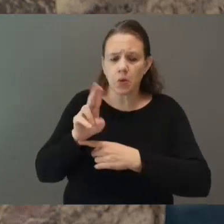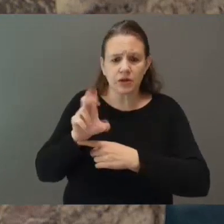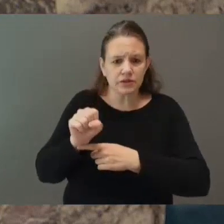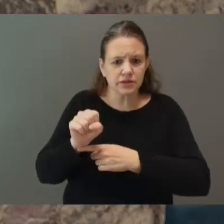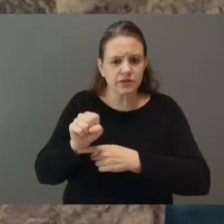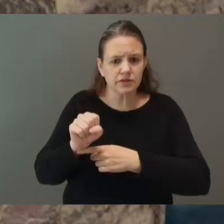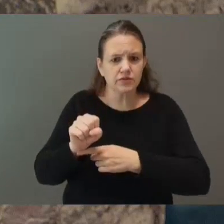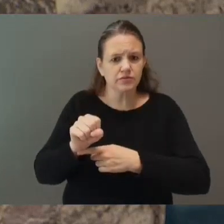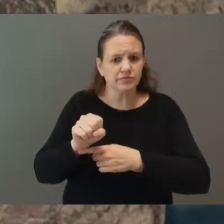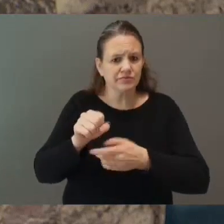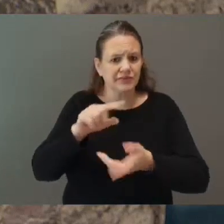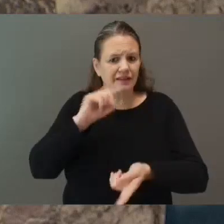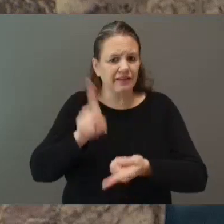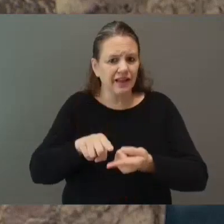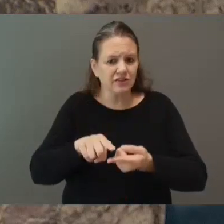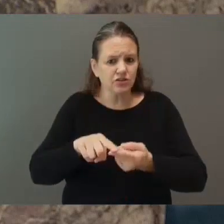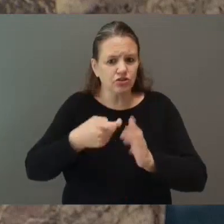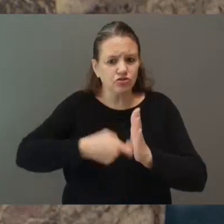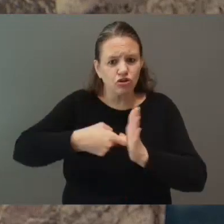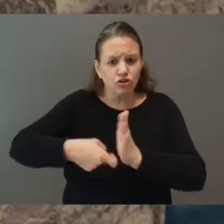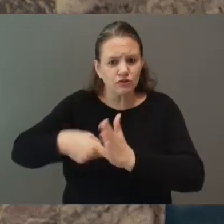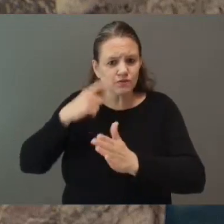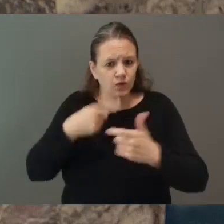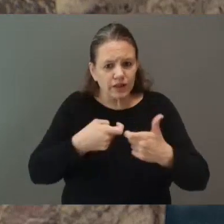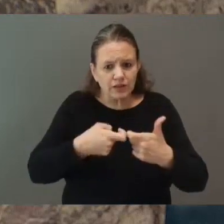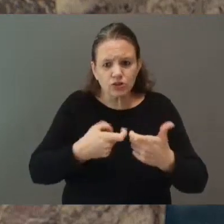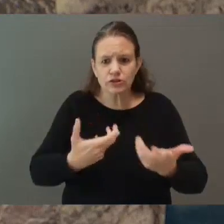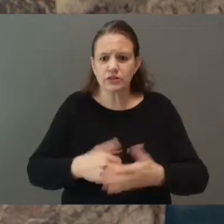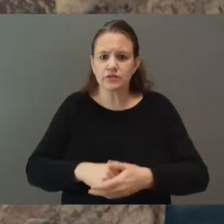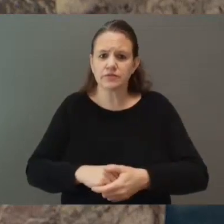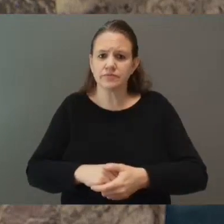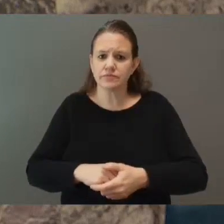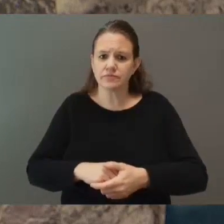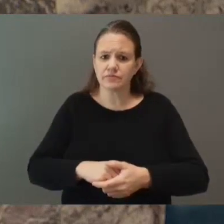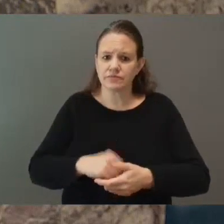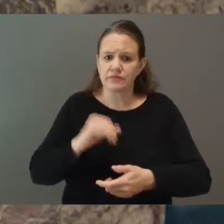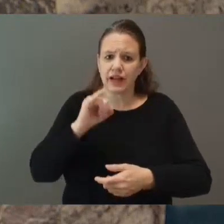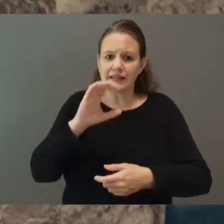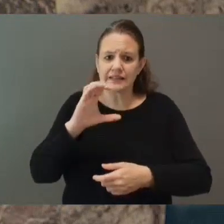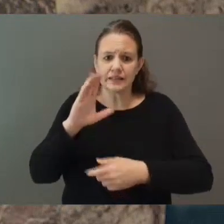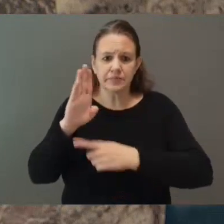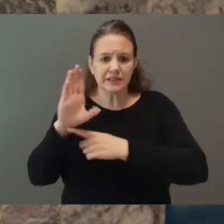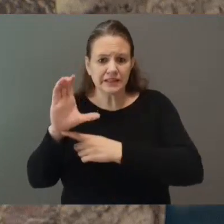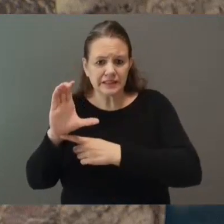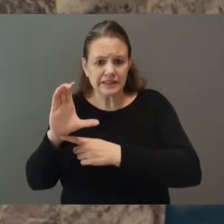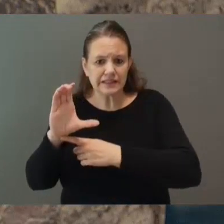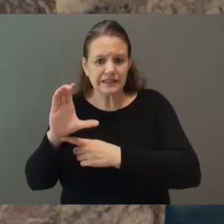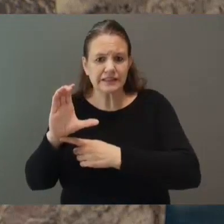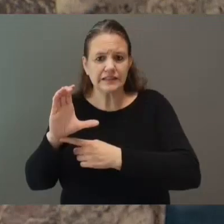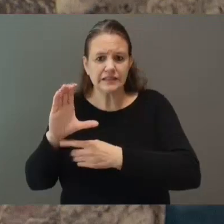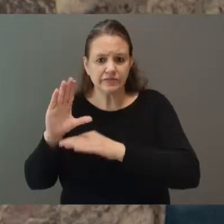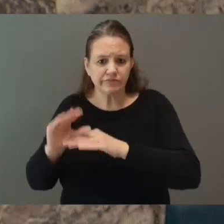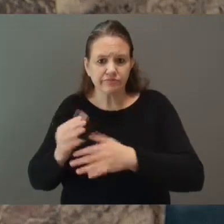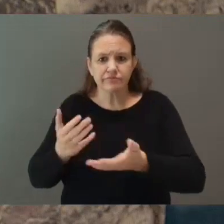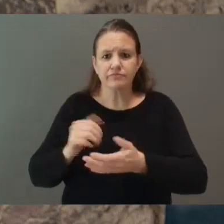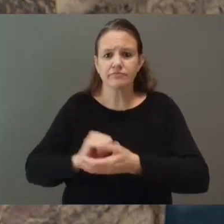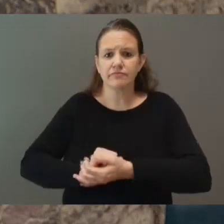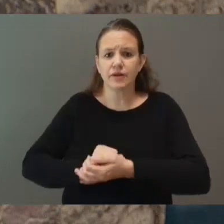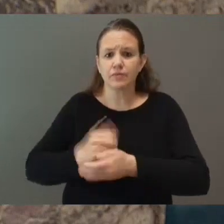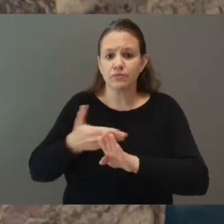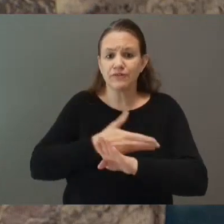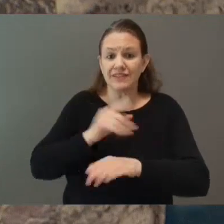remind everybody what the current leader of the BCUP did. He hiked ICBC rates by